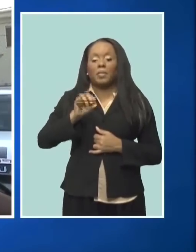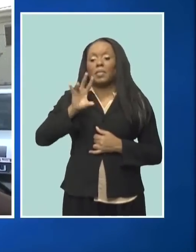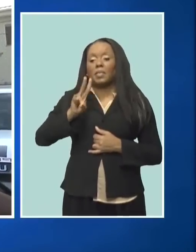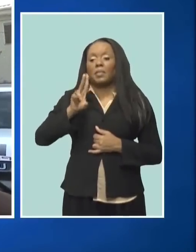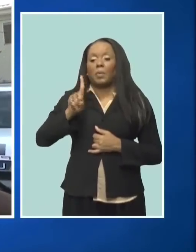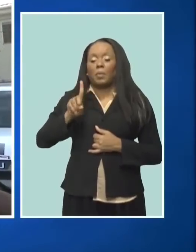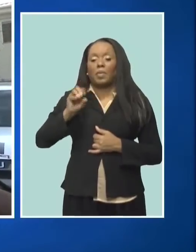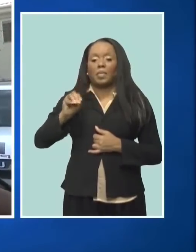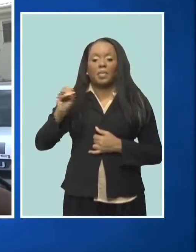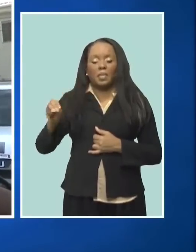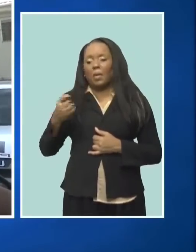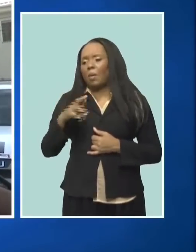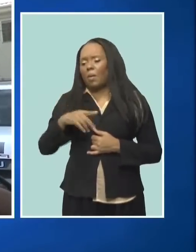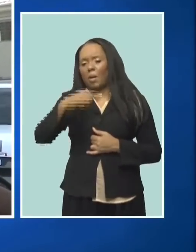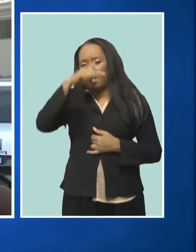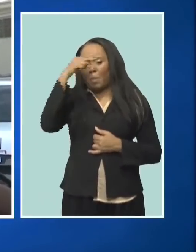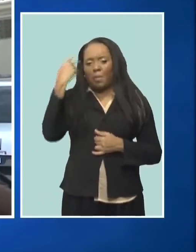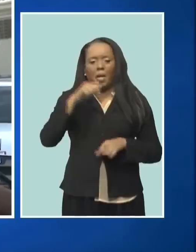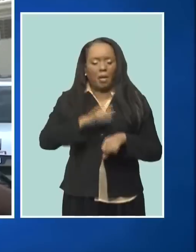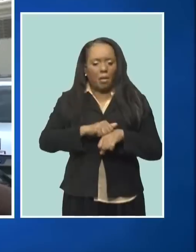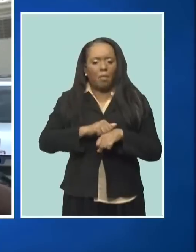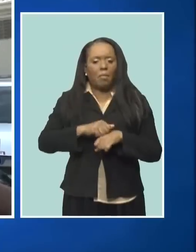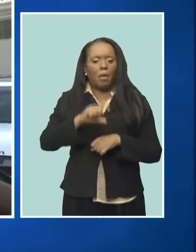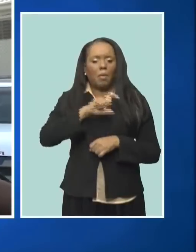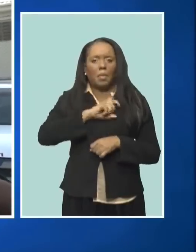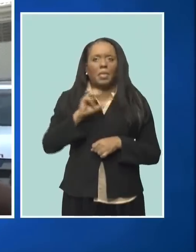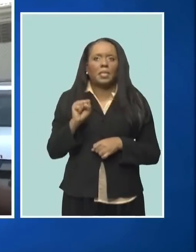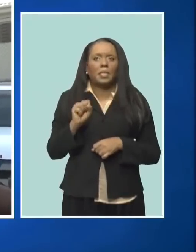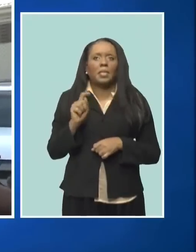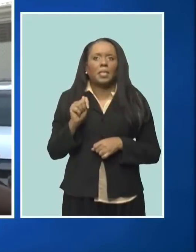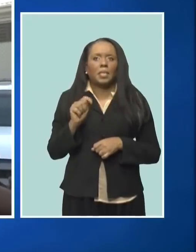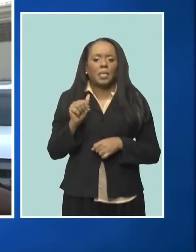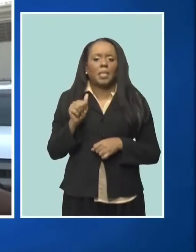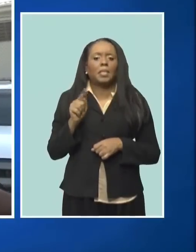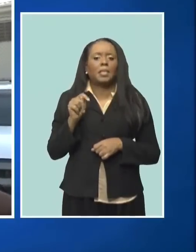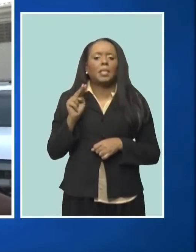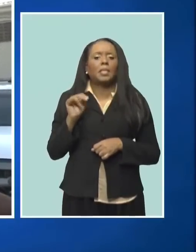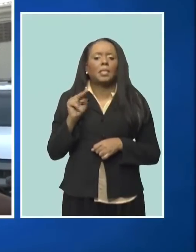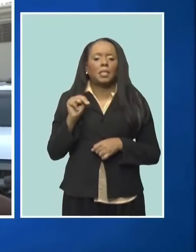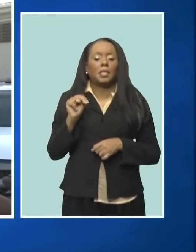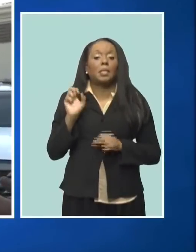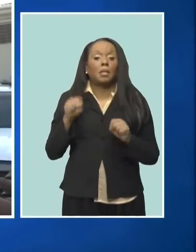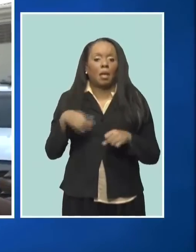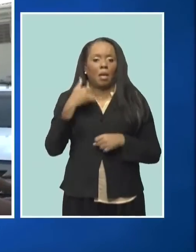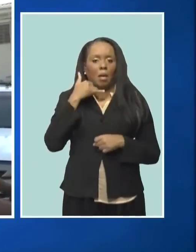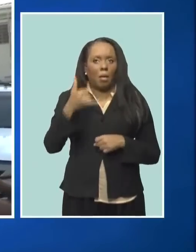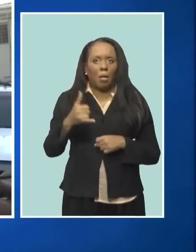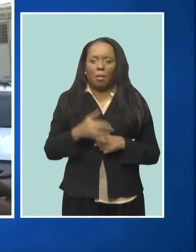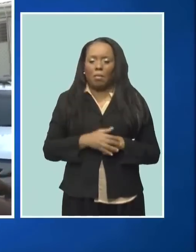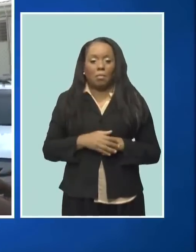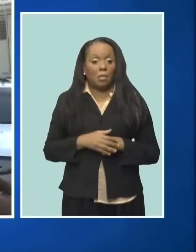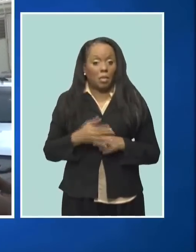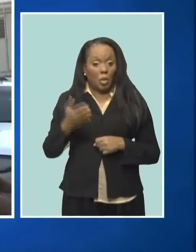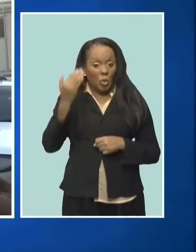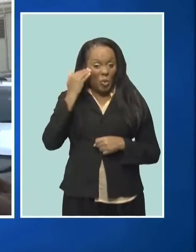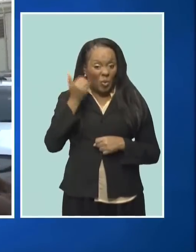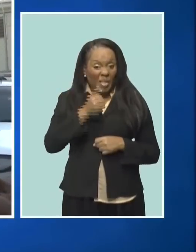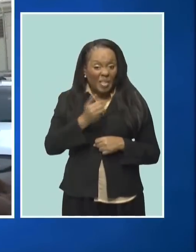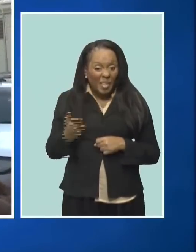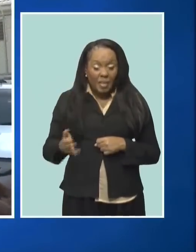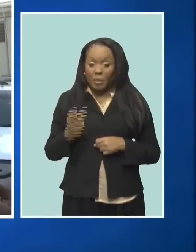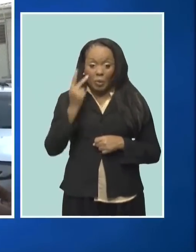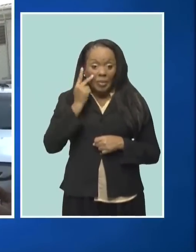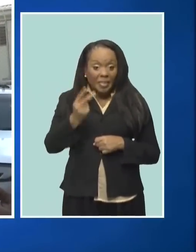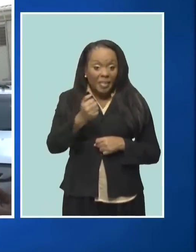430-7100 or the Black Rock Police Station at 417-7500. Any information you can have pertaining to this